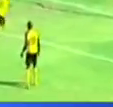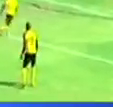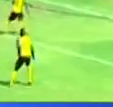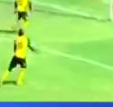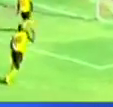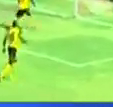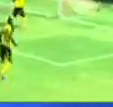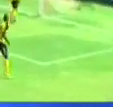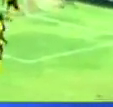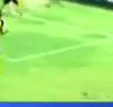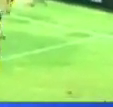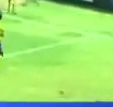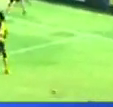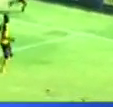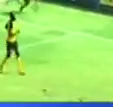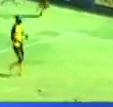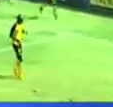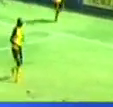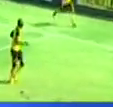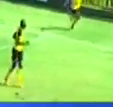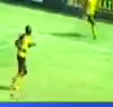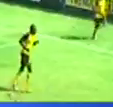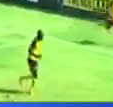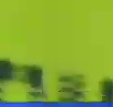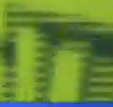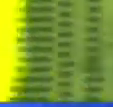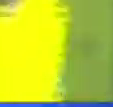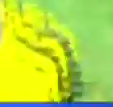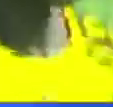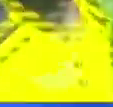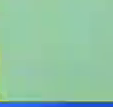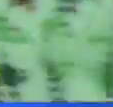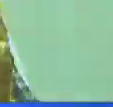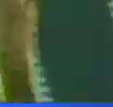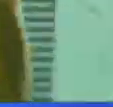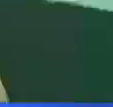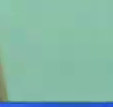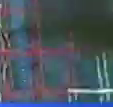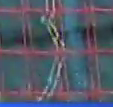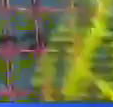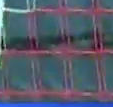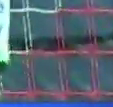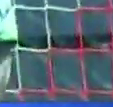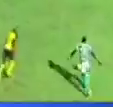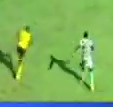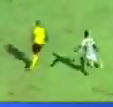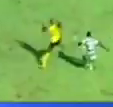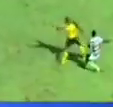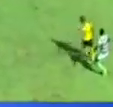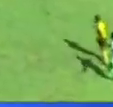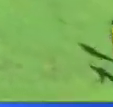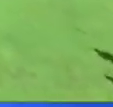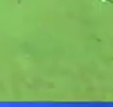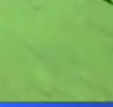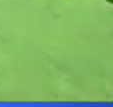Wow, Taska. Oh, this one was going to be pretty obviously in favor of Madoya. Totally unmapped on the right side. Either